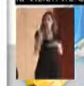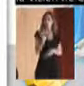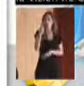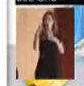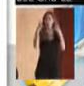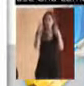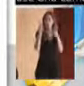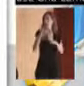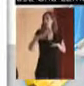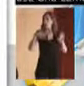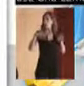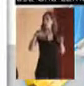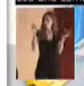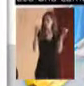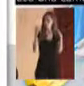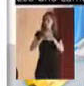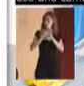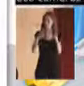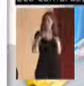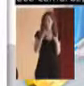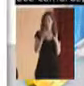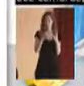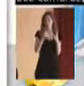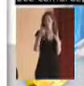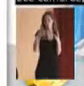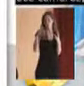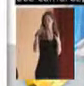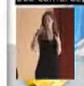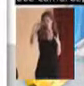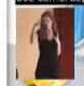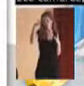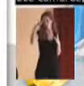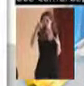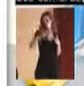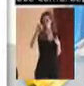stereoscopic vision, even if it's only with lights? And finally, and this is more philosophical,